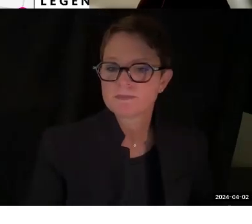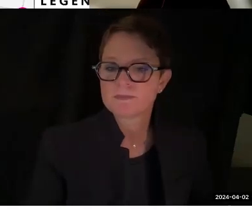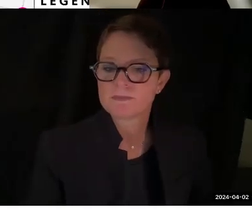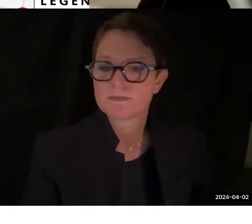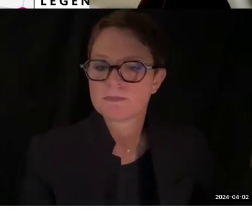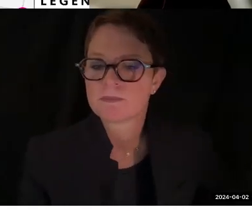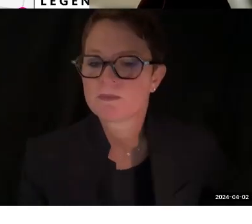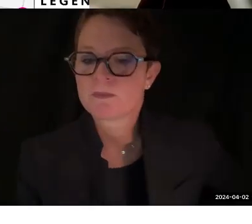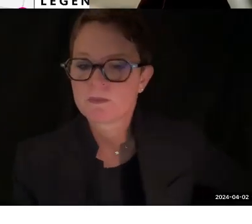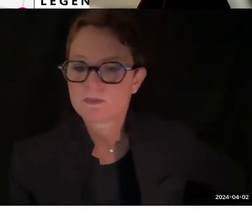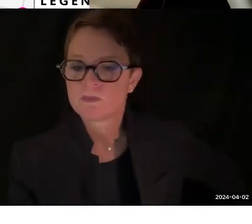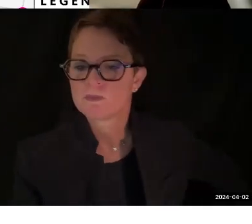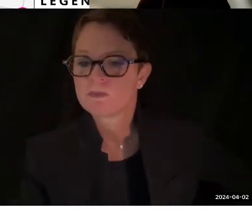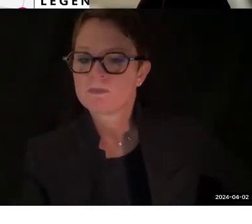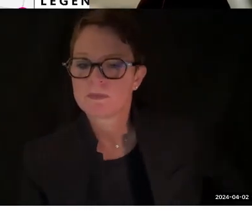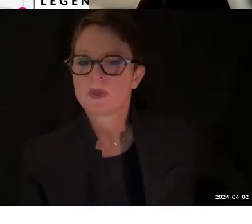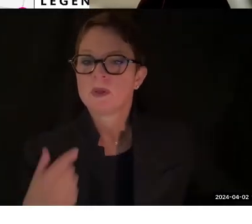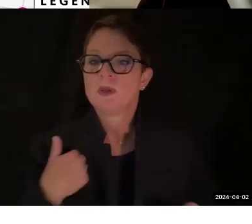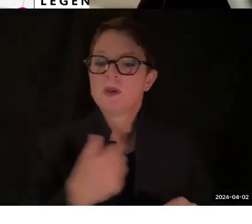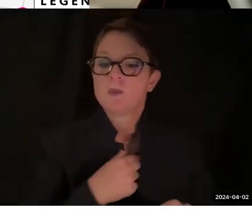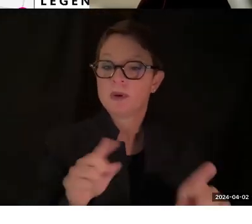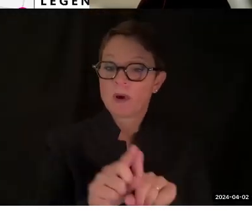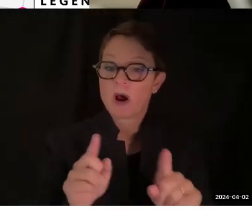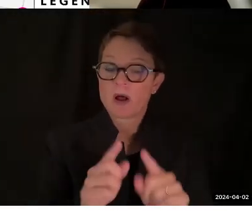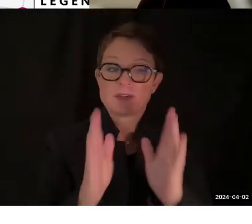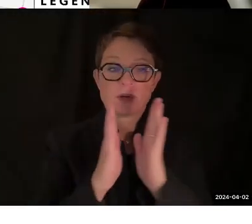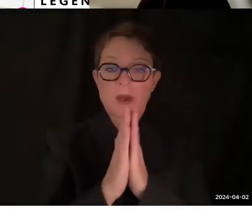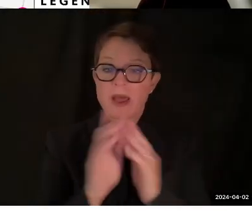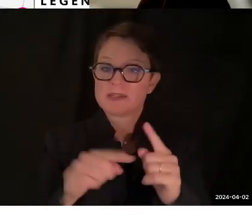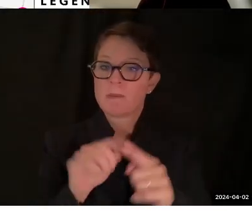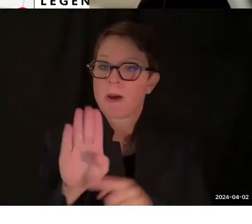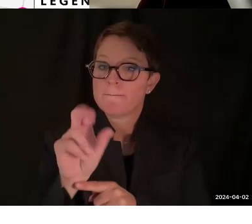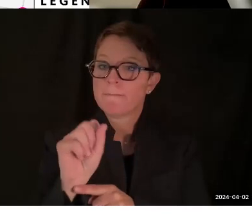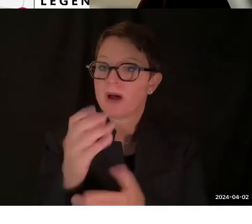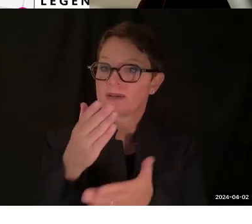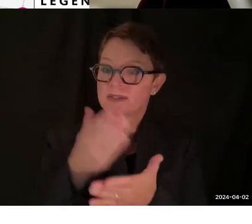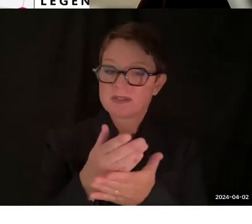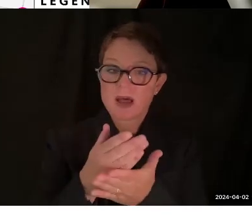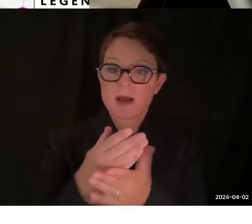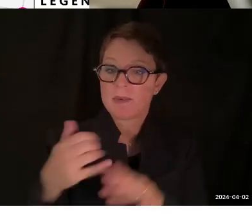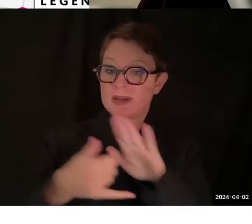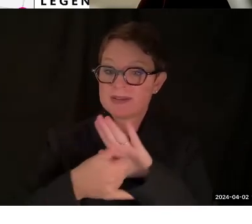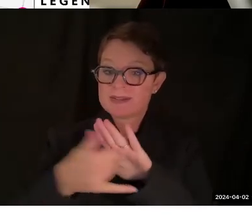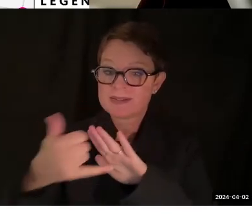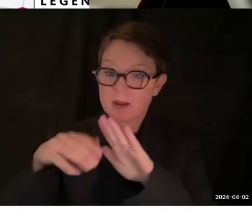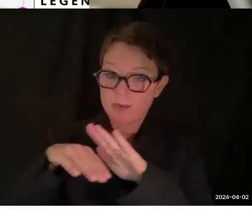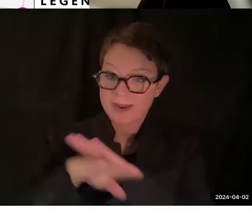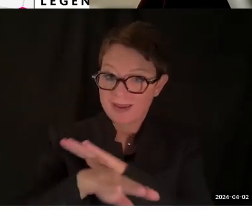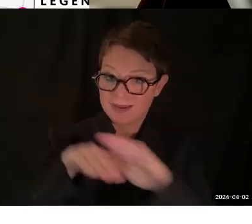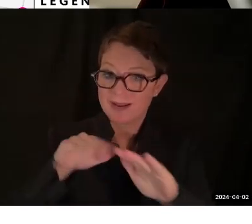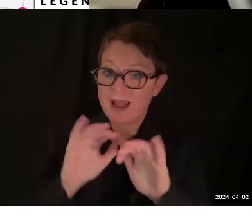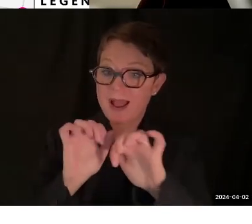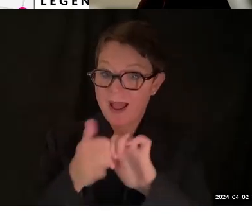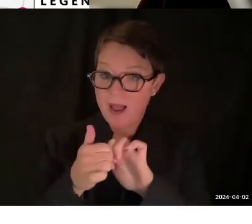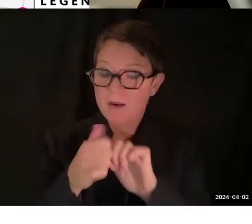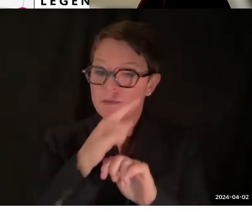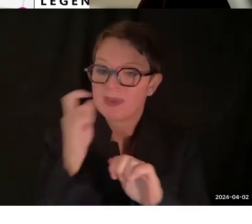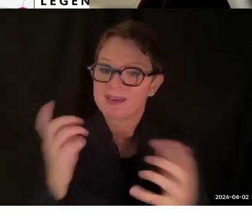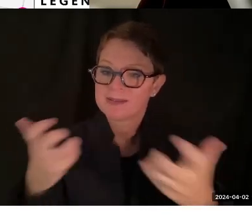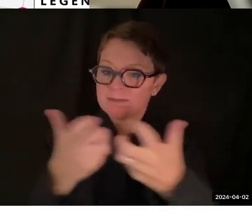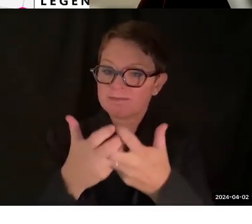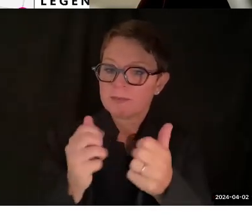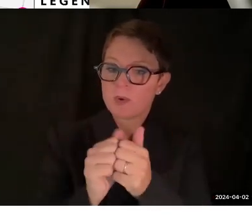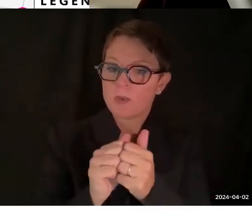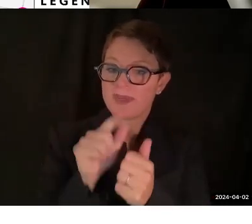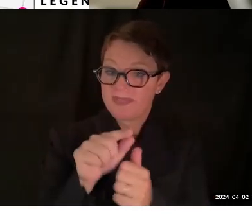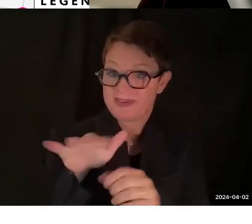All right, so we were also asked about location of bus stops and subway entrances and as they relate to the proposed arena. So this